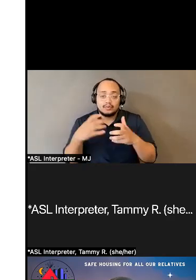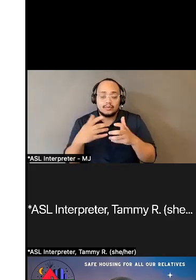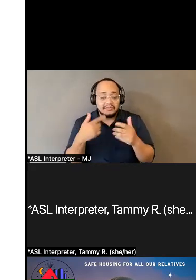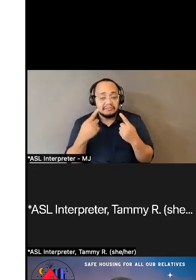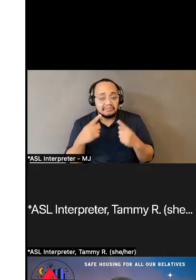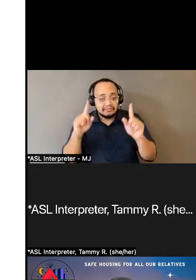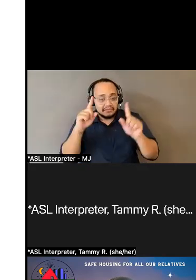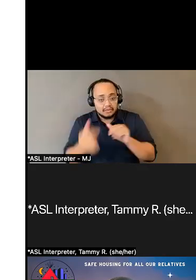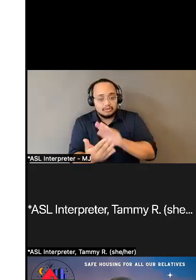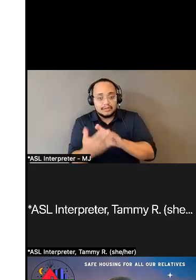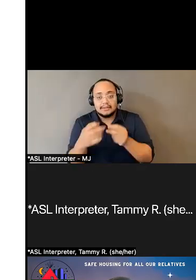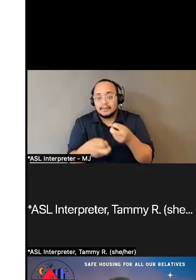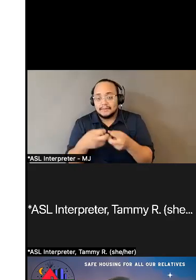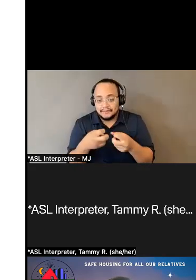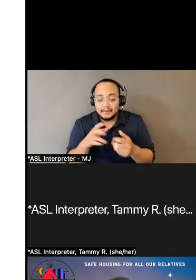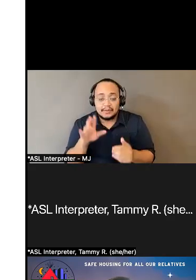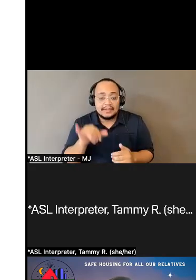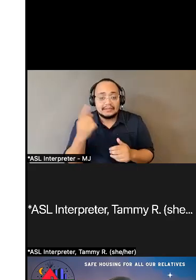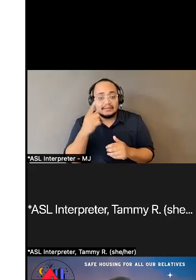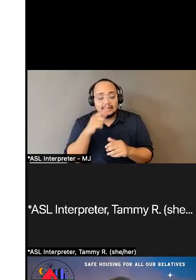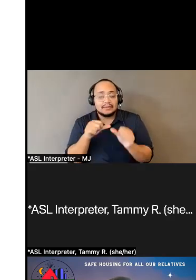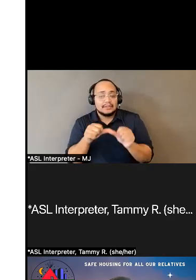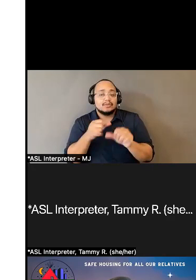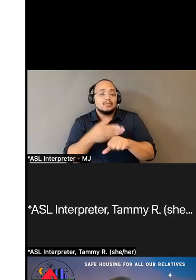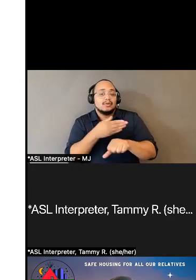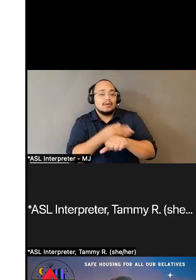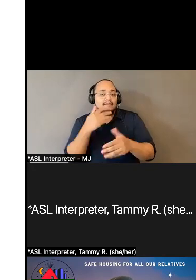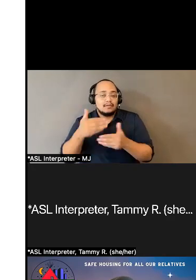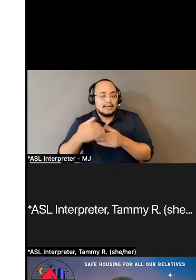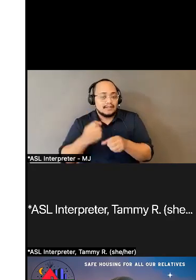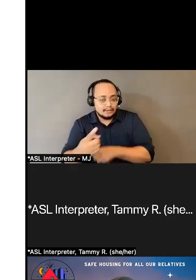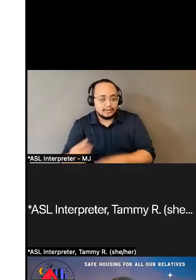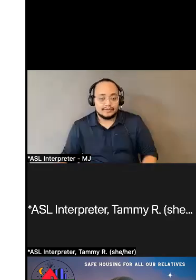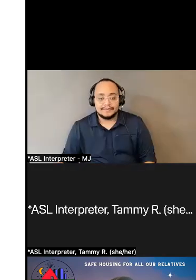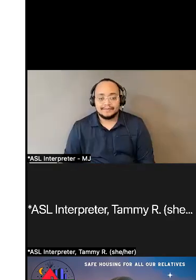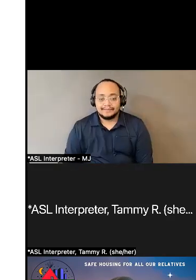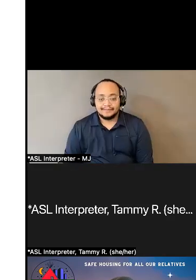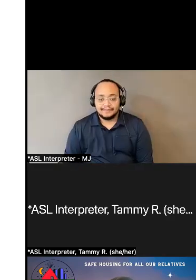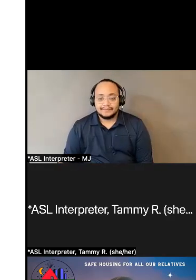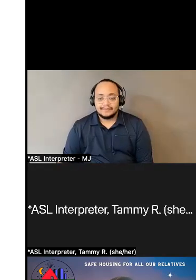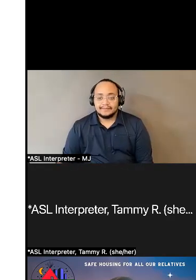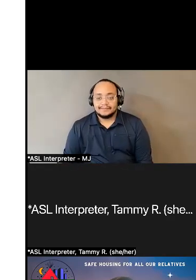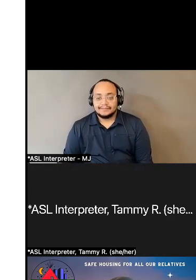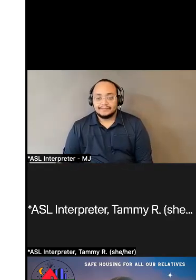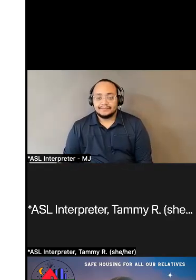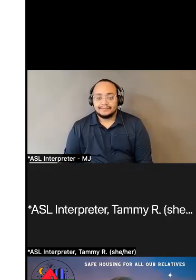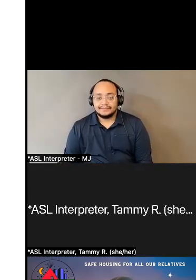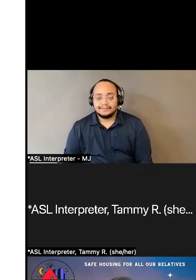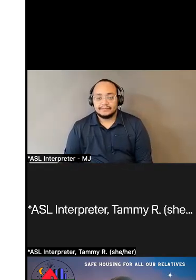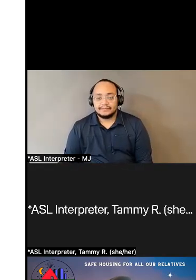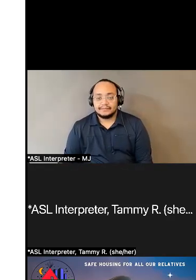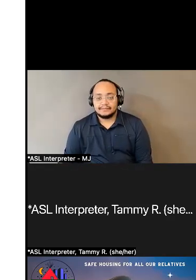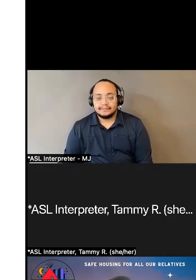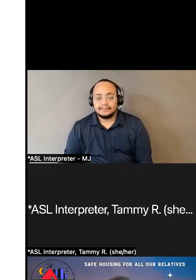in addressing that. So that's going to be something that we work on this next year.